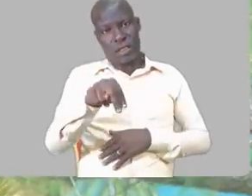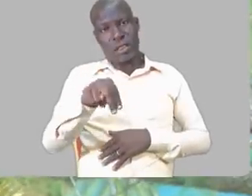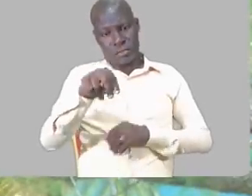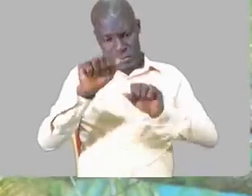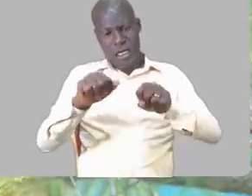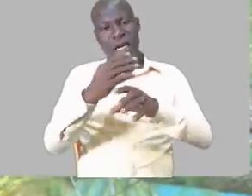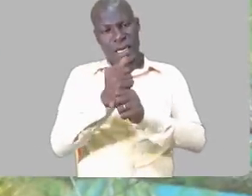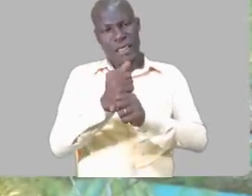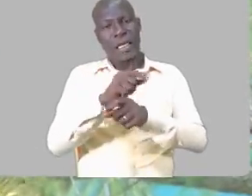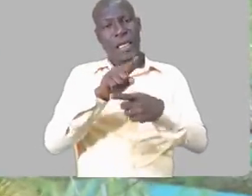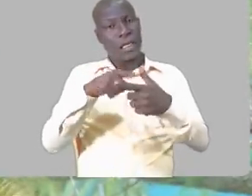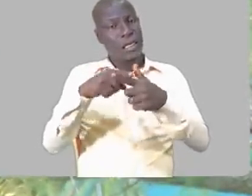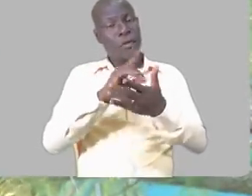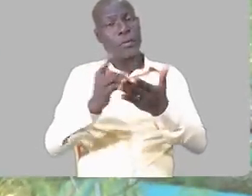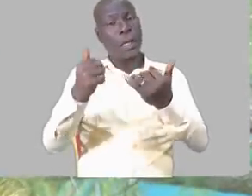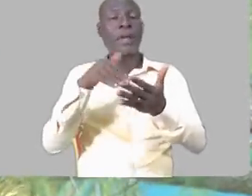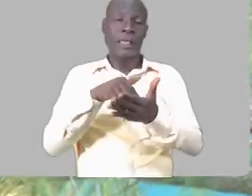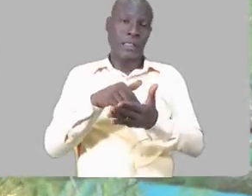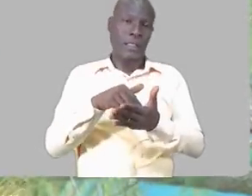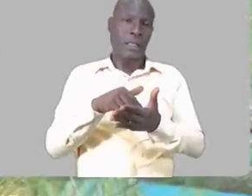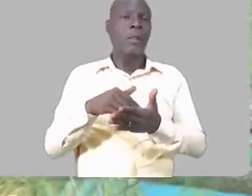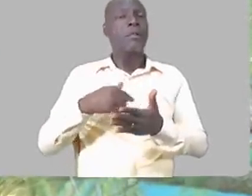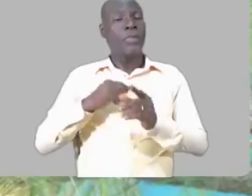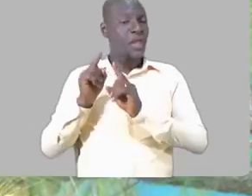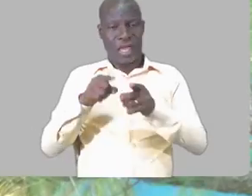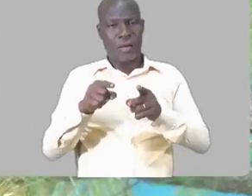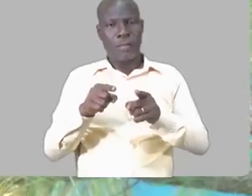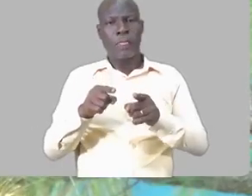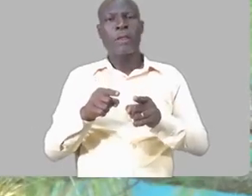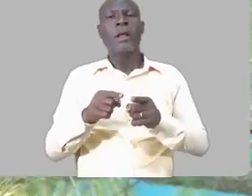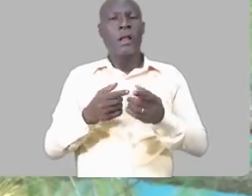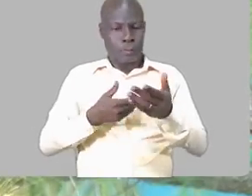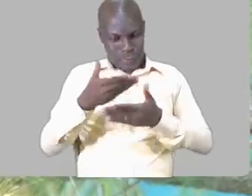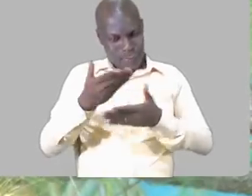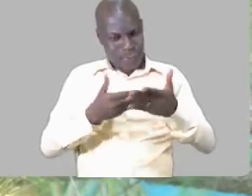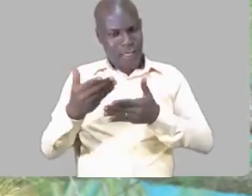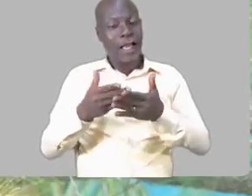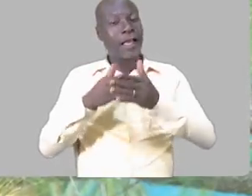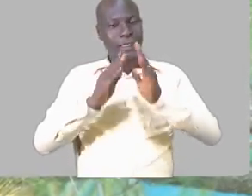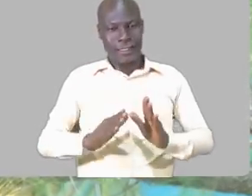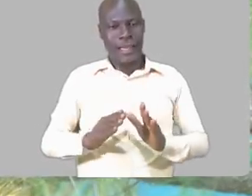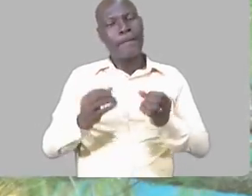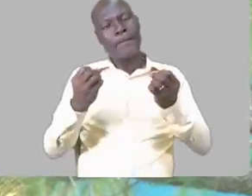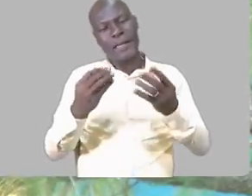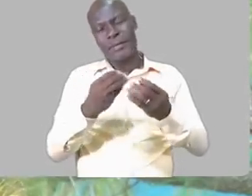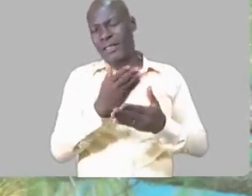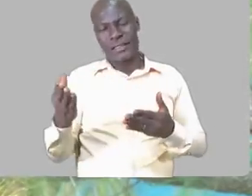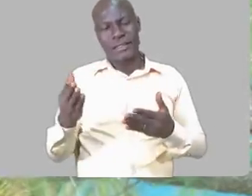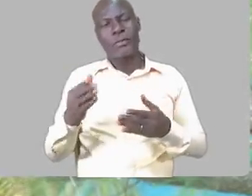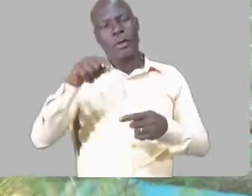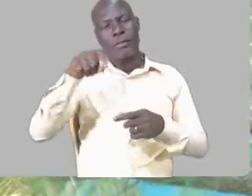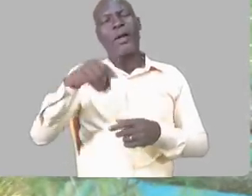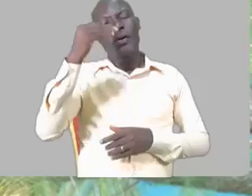aka. Erade poa next week mesa ba wonchen na me ba mesa ba ye empanimfo no eso enyema bia itwa se ye